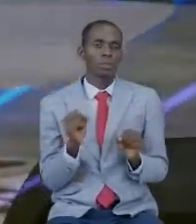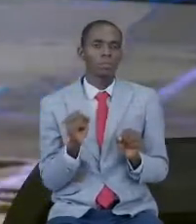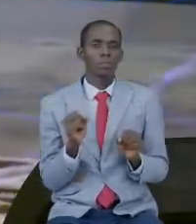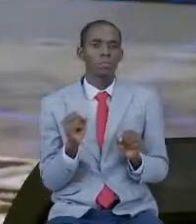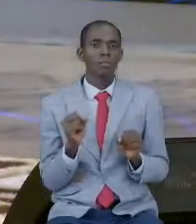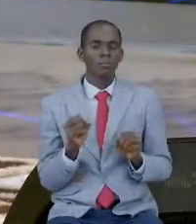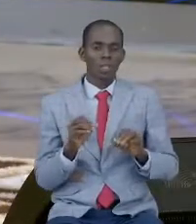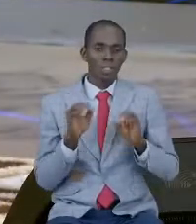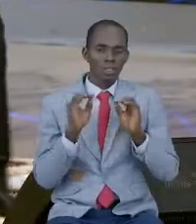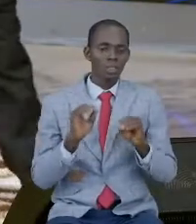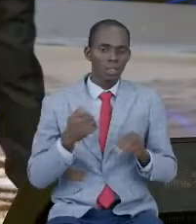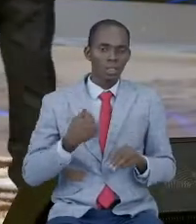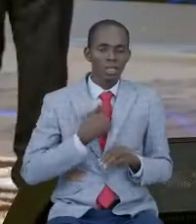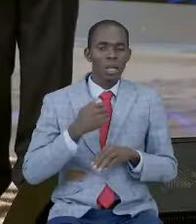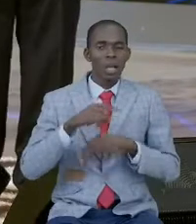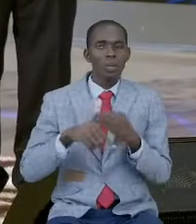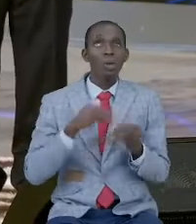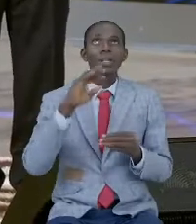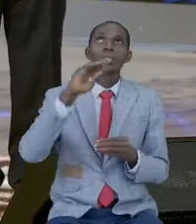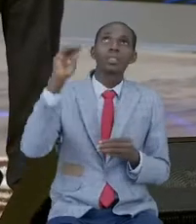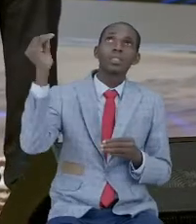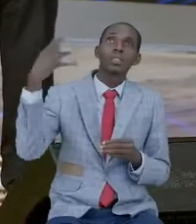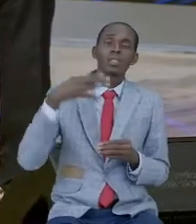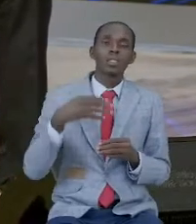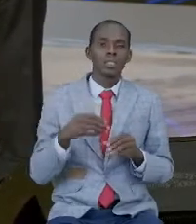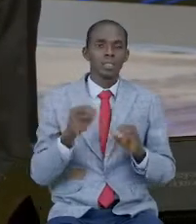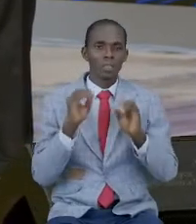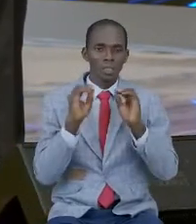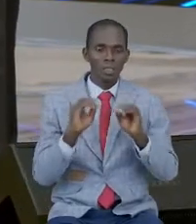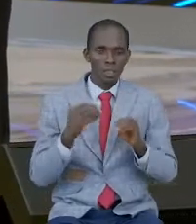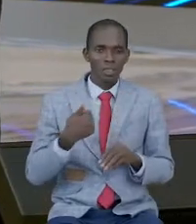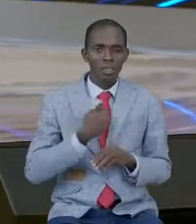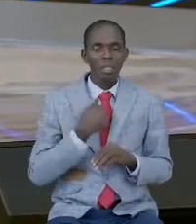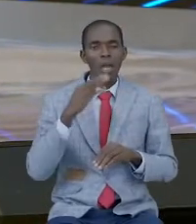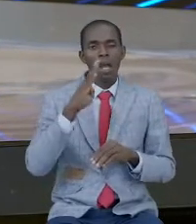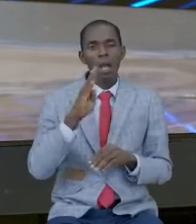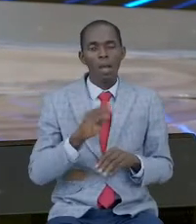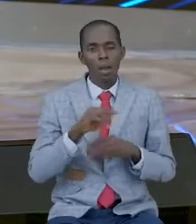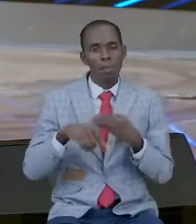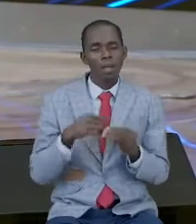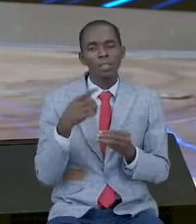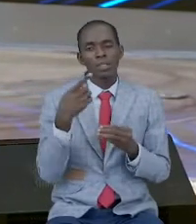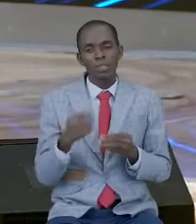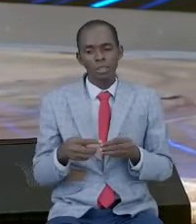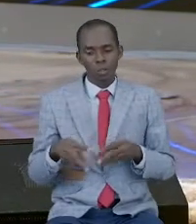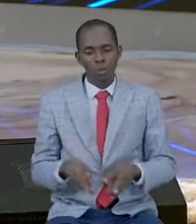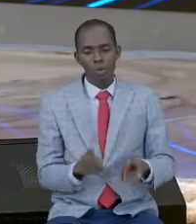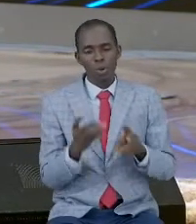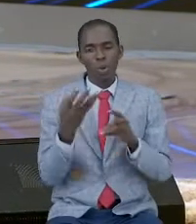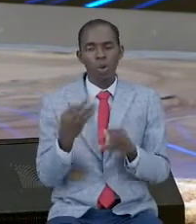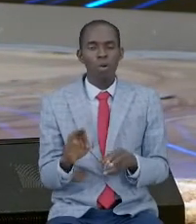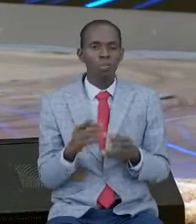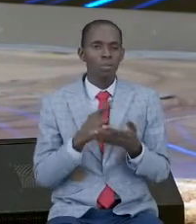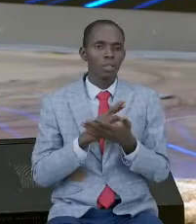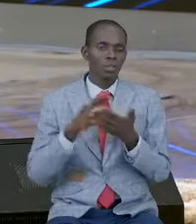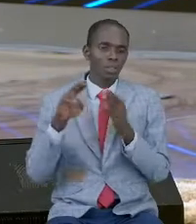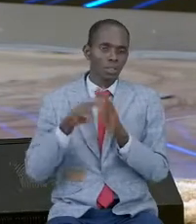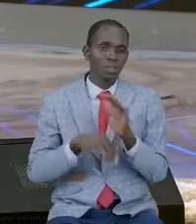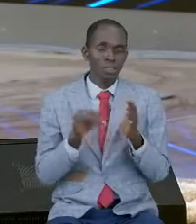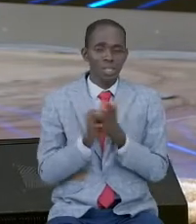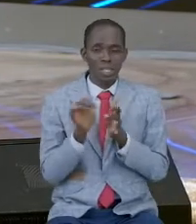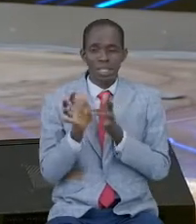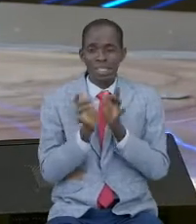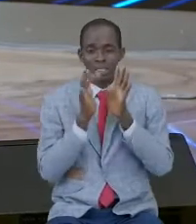about grace, about the path of righteousness that a believer ought to live,